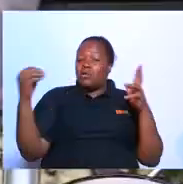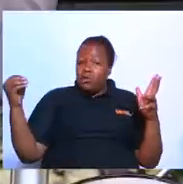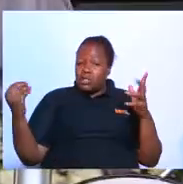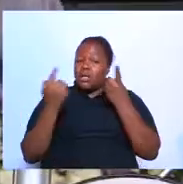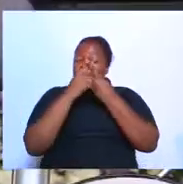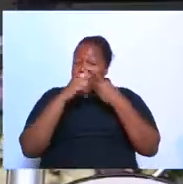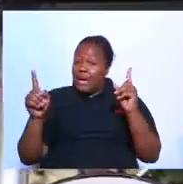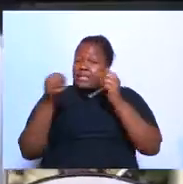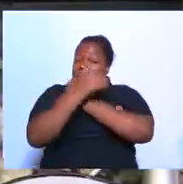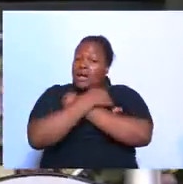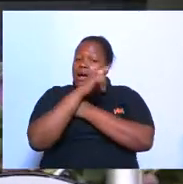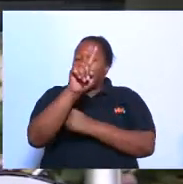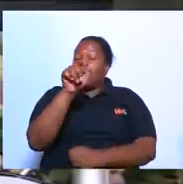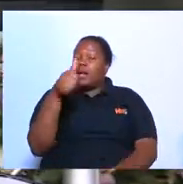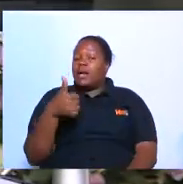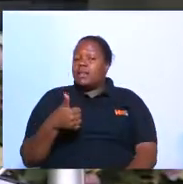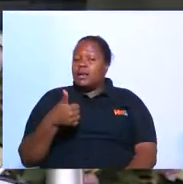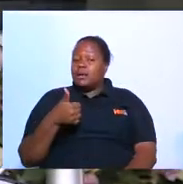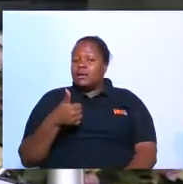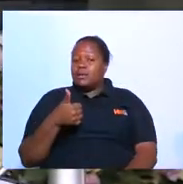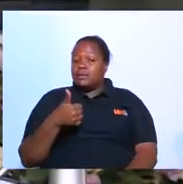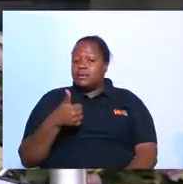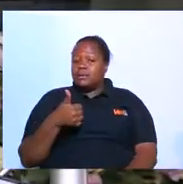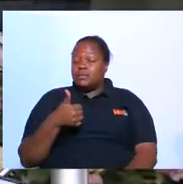but they still love each other